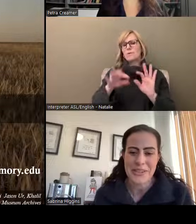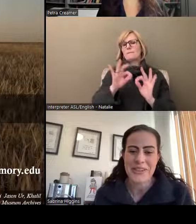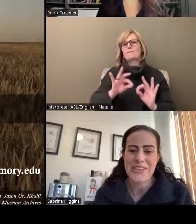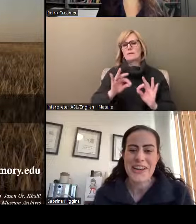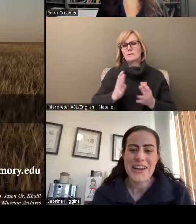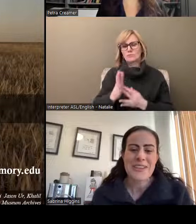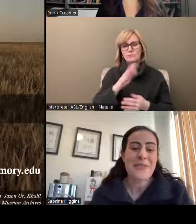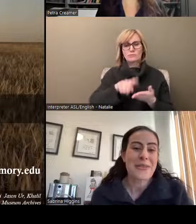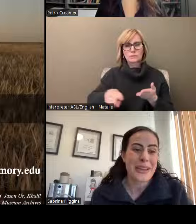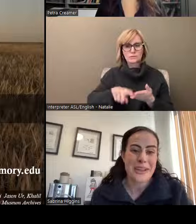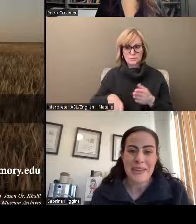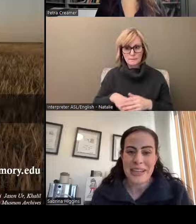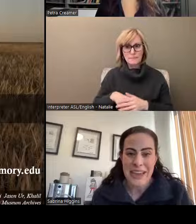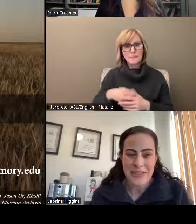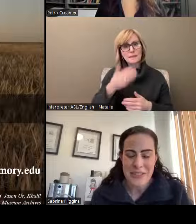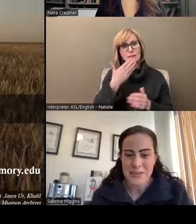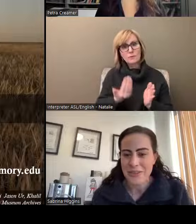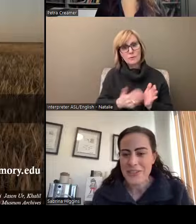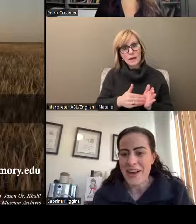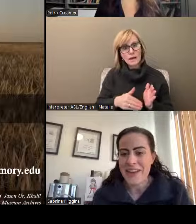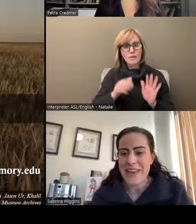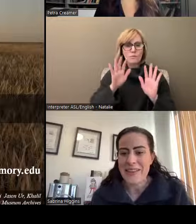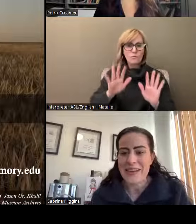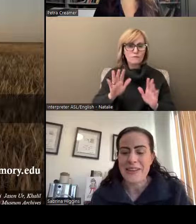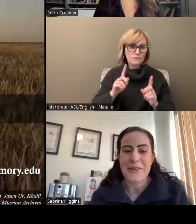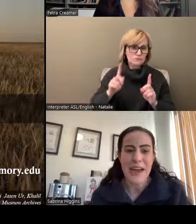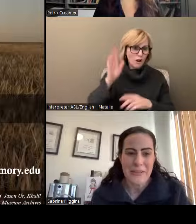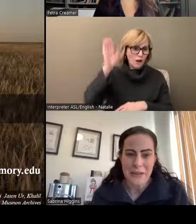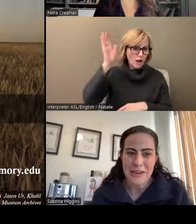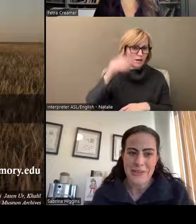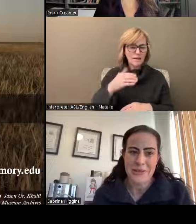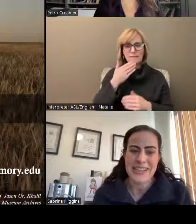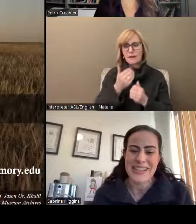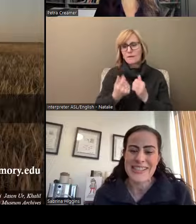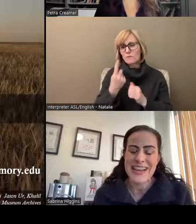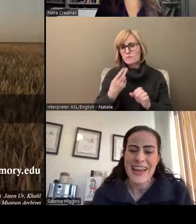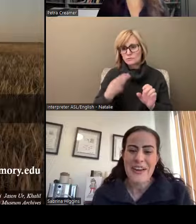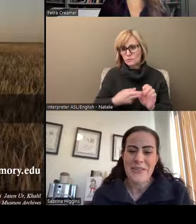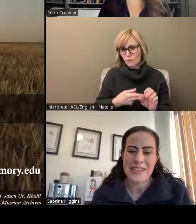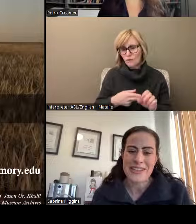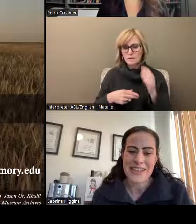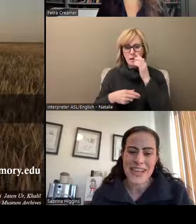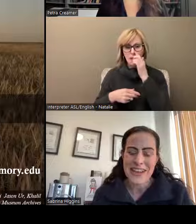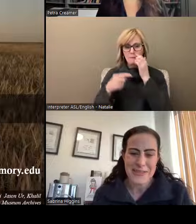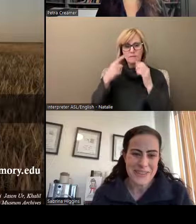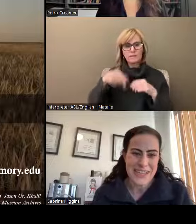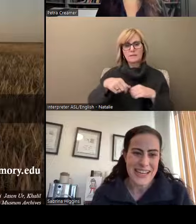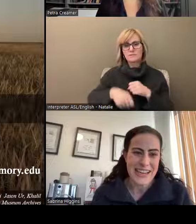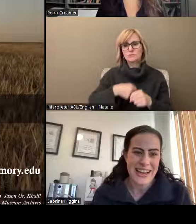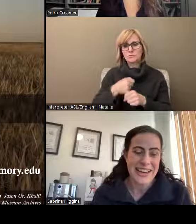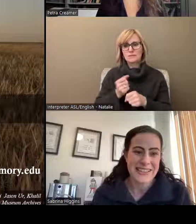your research. So thank you again for this wonderful talk. And thank you everyone who joined us for this year's